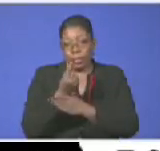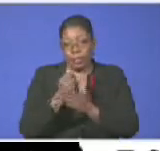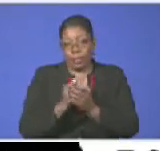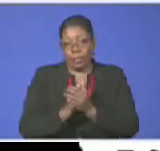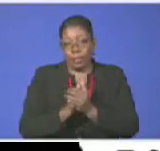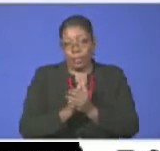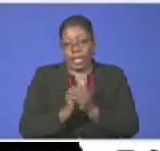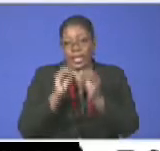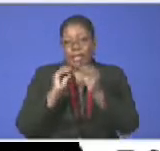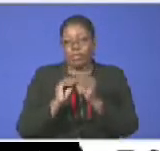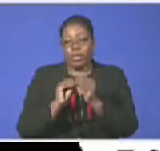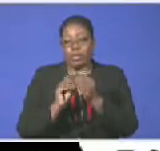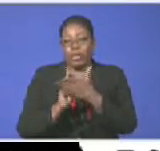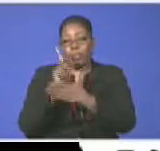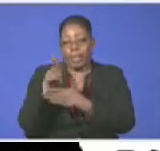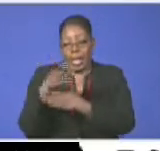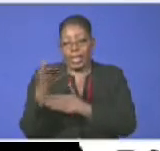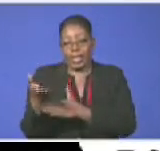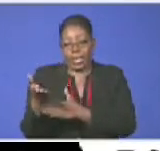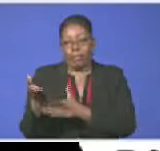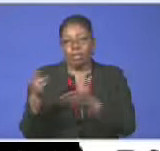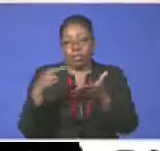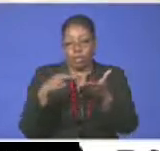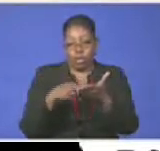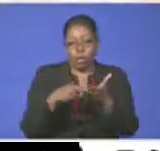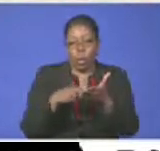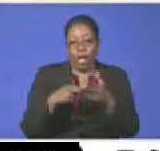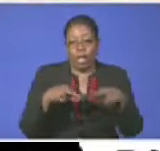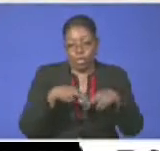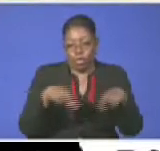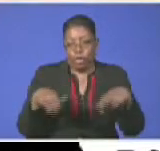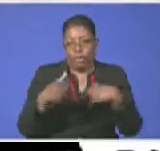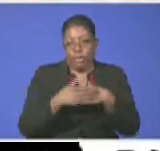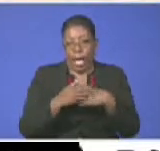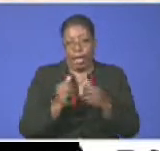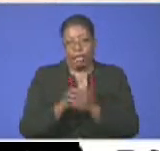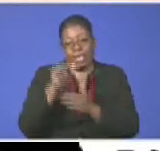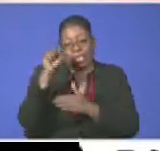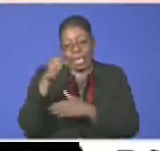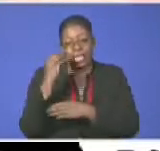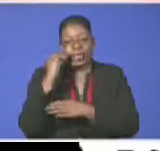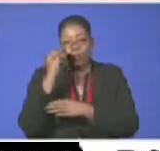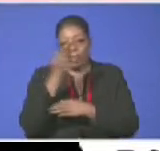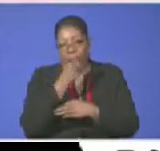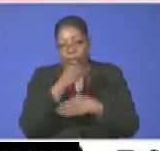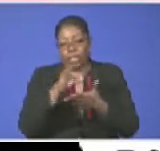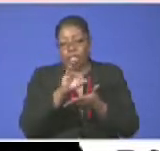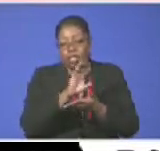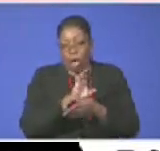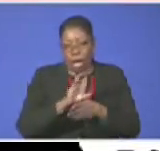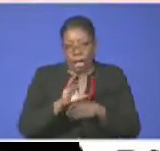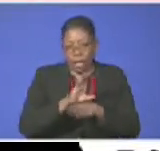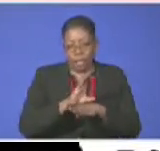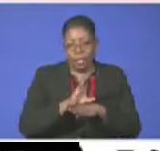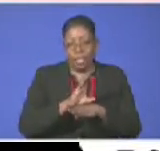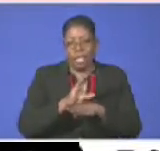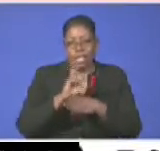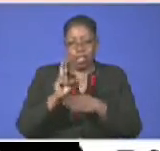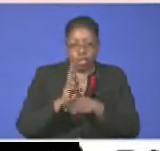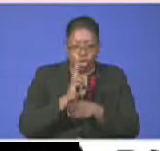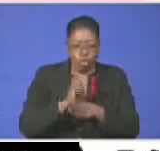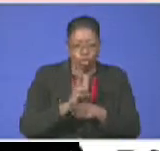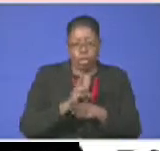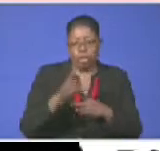the natural reef to restore the reefs in adjacent areas. While flowers, chocolates, and special trinkets are the usual gift